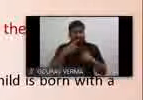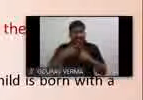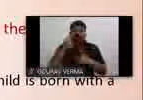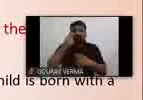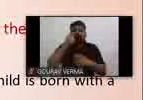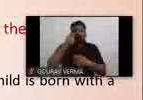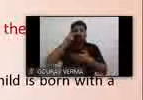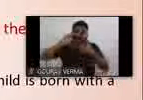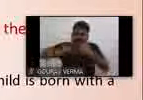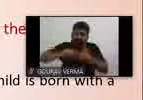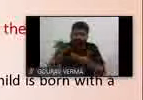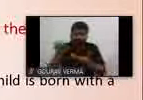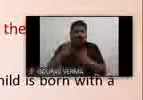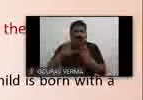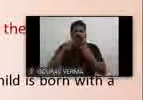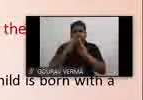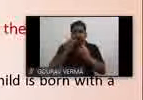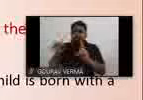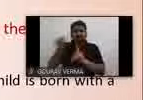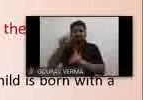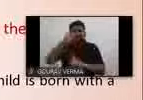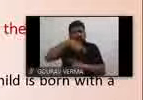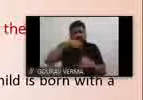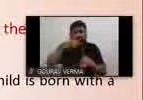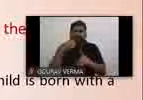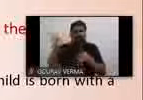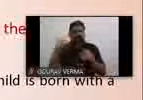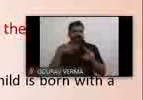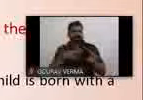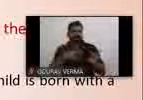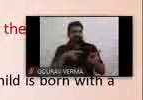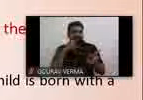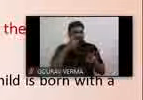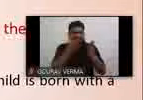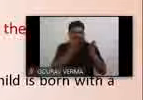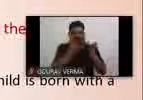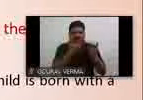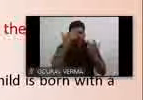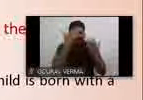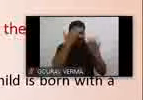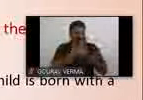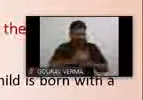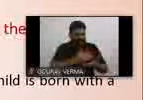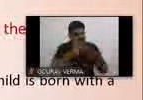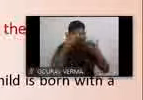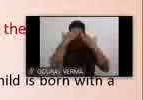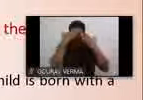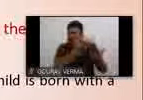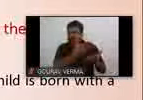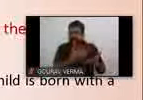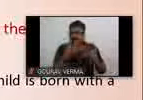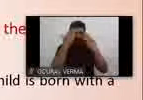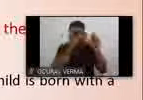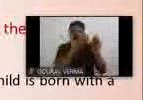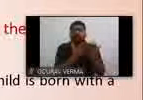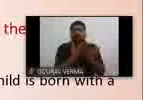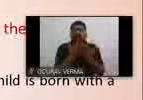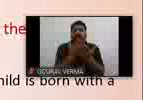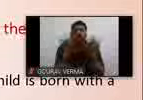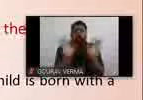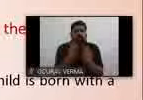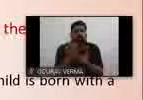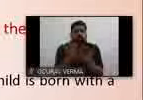and even the neighbors and everybody ridicules the woman ke aaj kaise bacche ko paida kiya. So